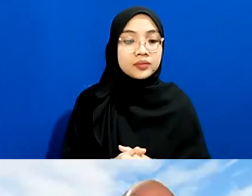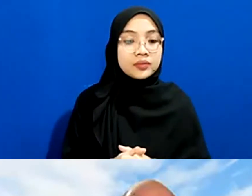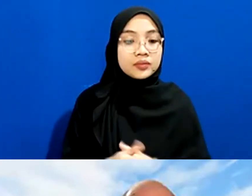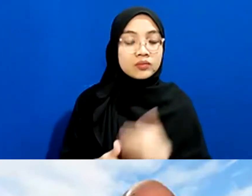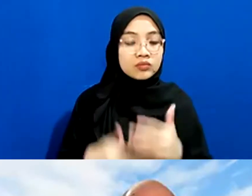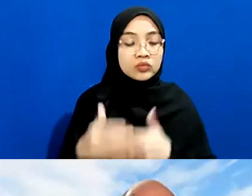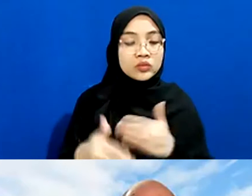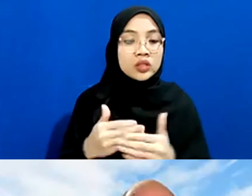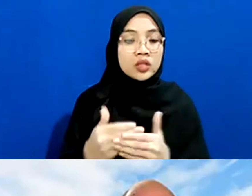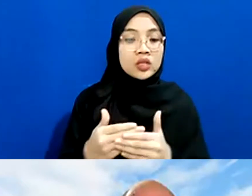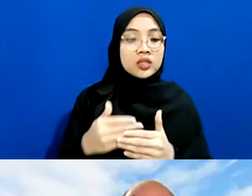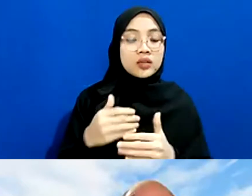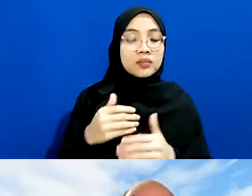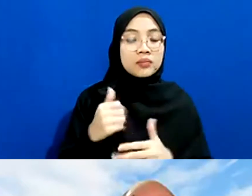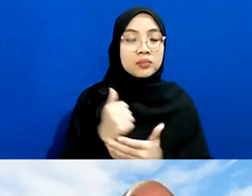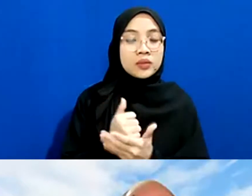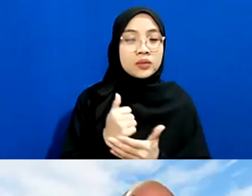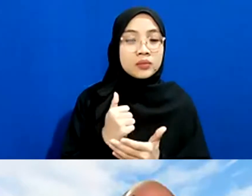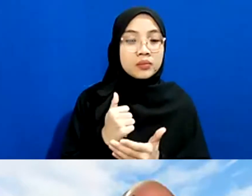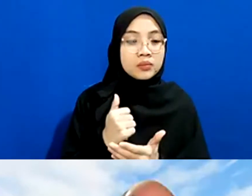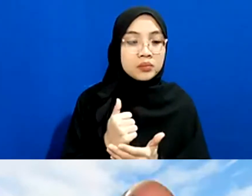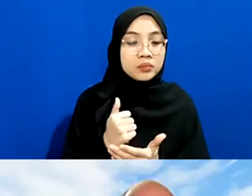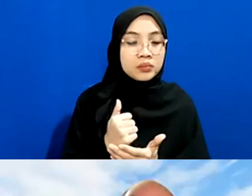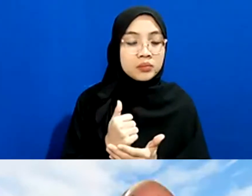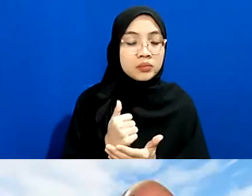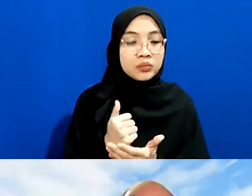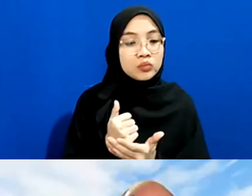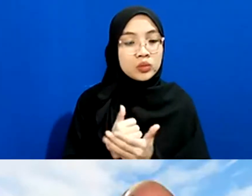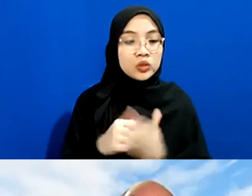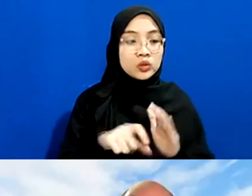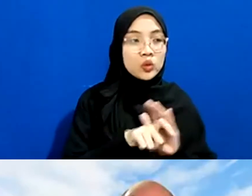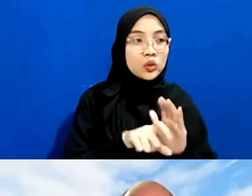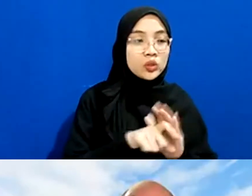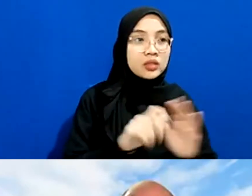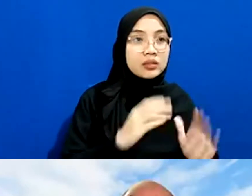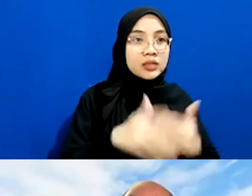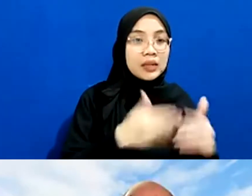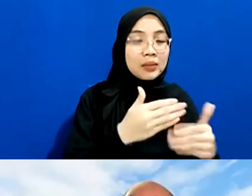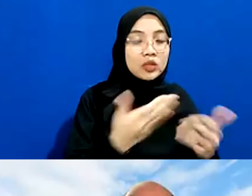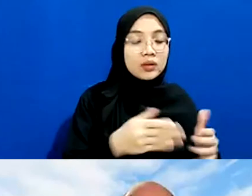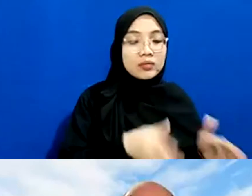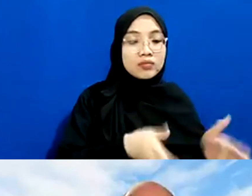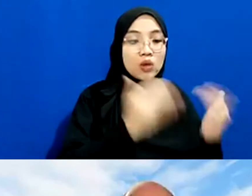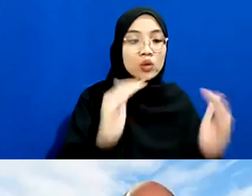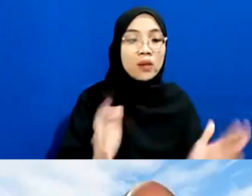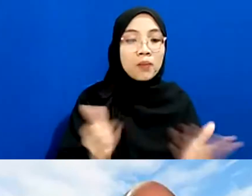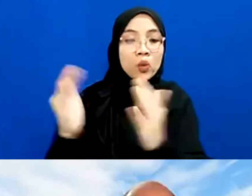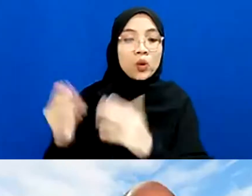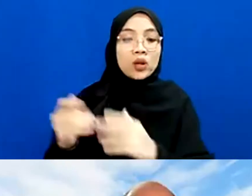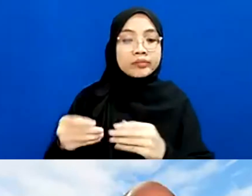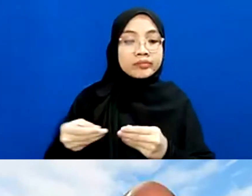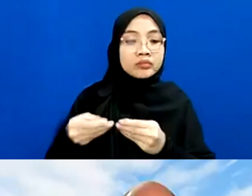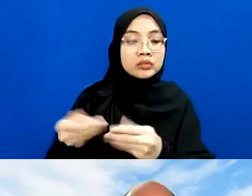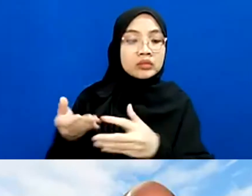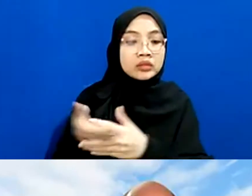neglected. For example, when we built a building, we did not take care of the needs of